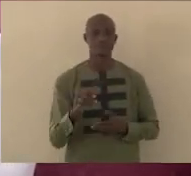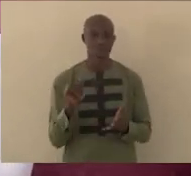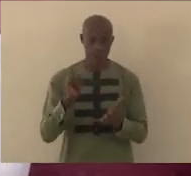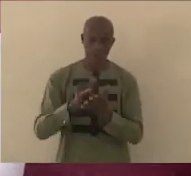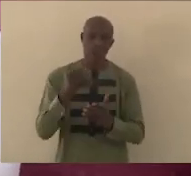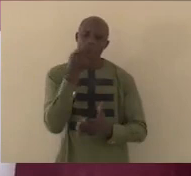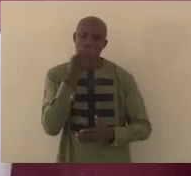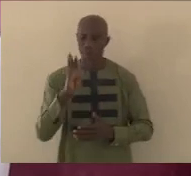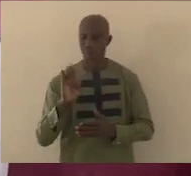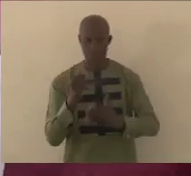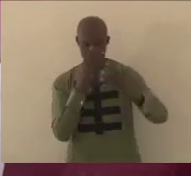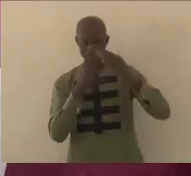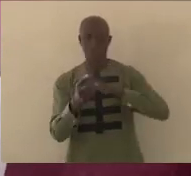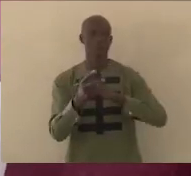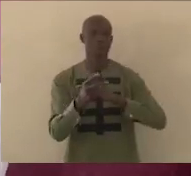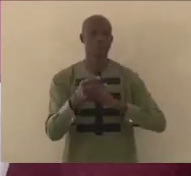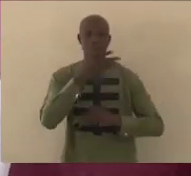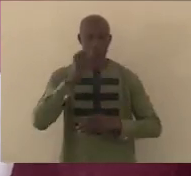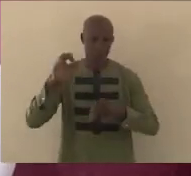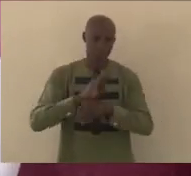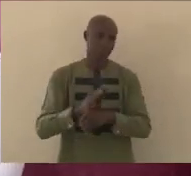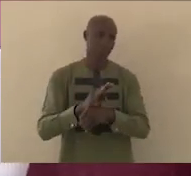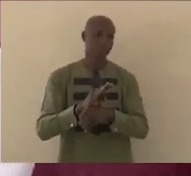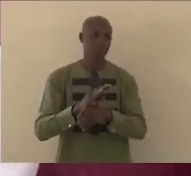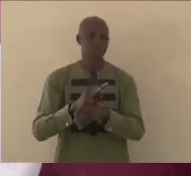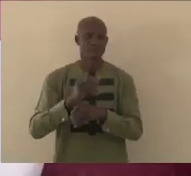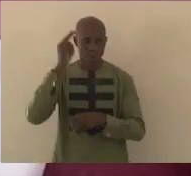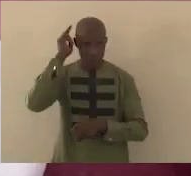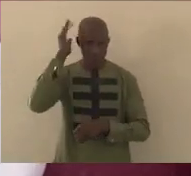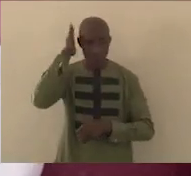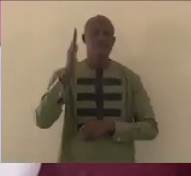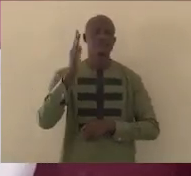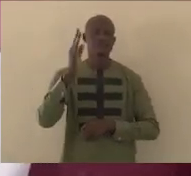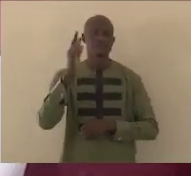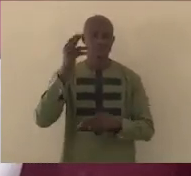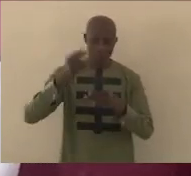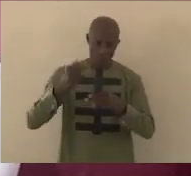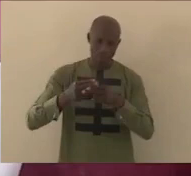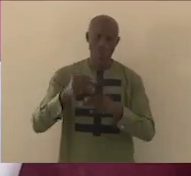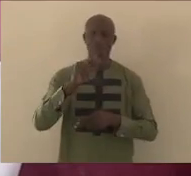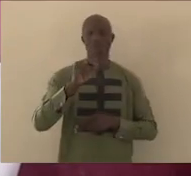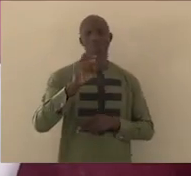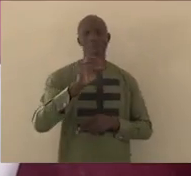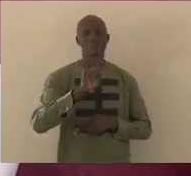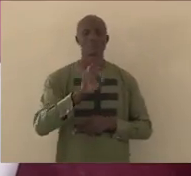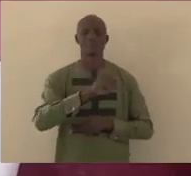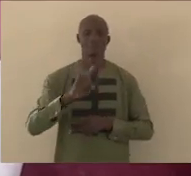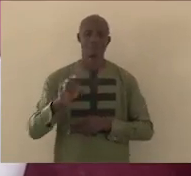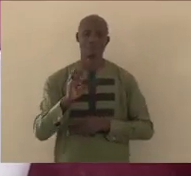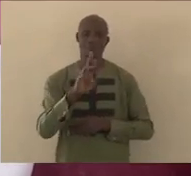that what was spoken by the prophet might be fulfilled: "He shall be called a Nazarene."